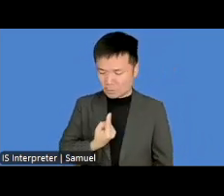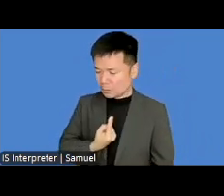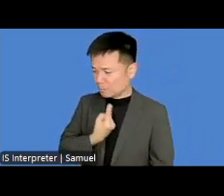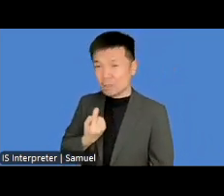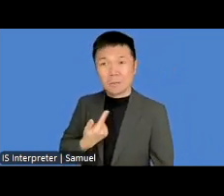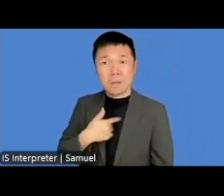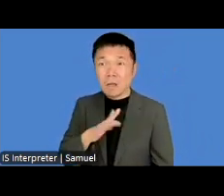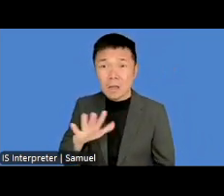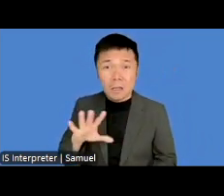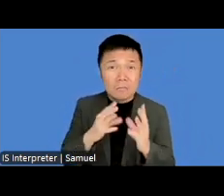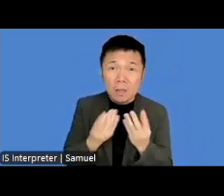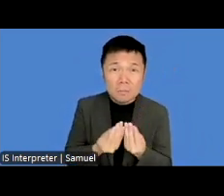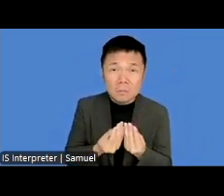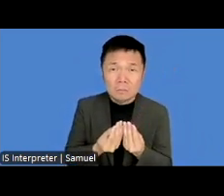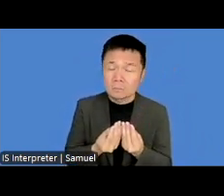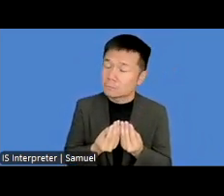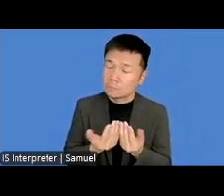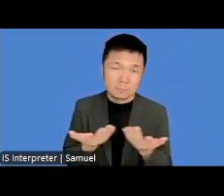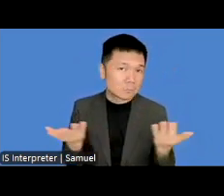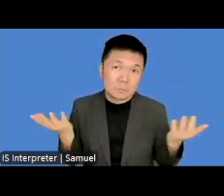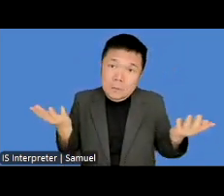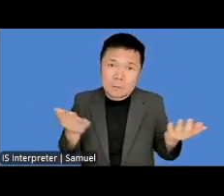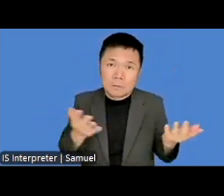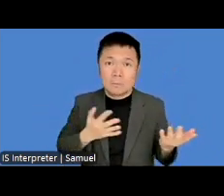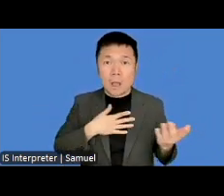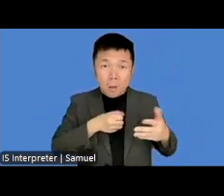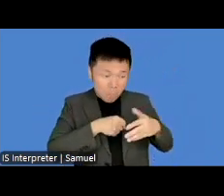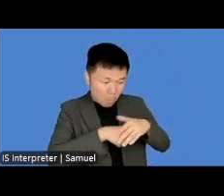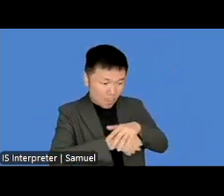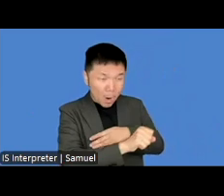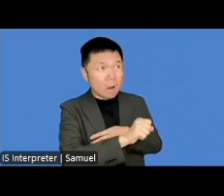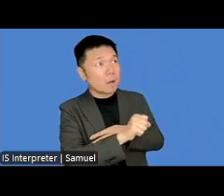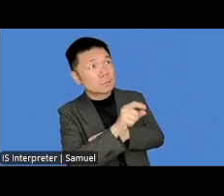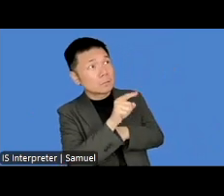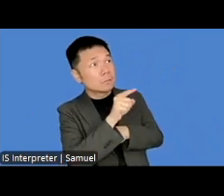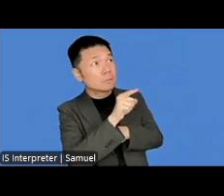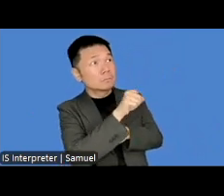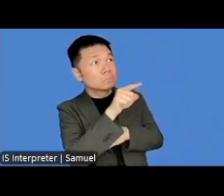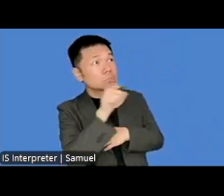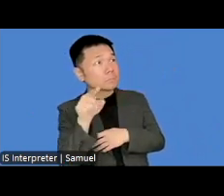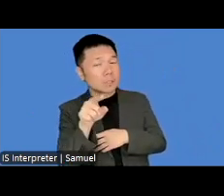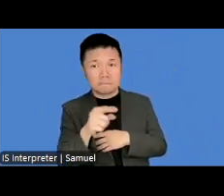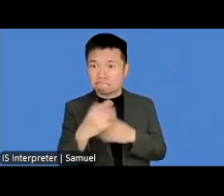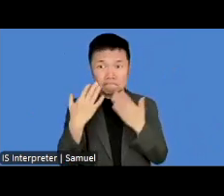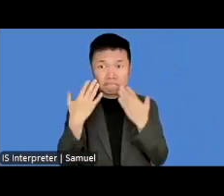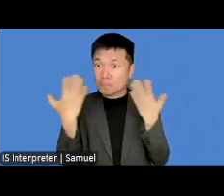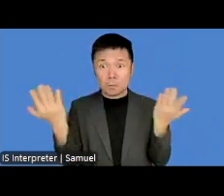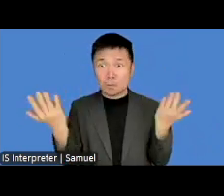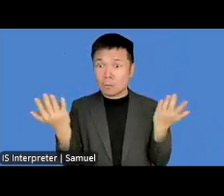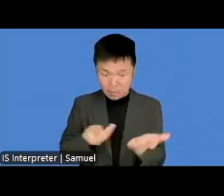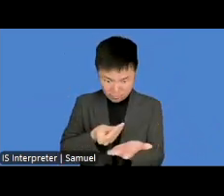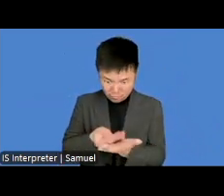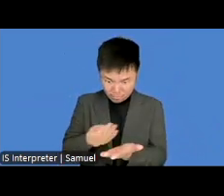families were, where the villages where they came from because of poor record keeping. And also, it was observed that there was